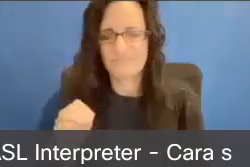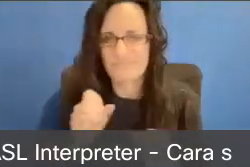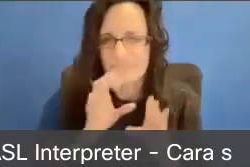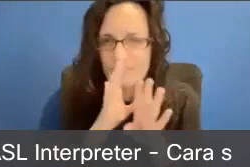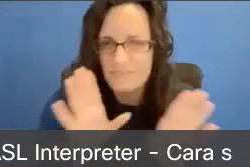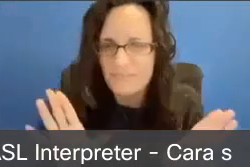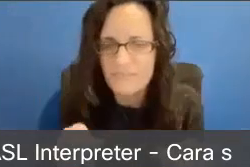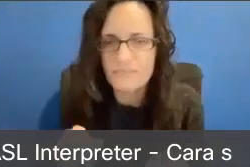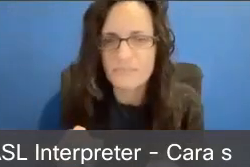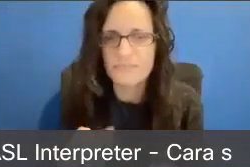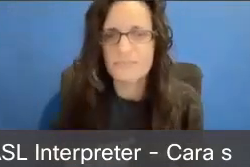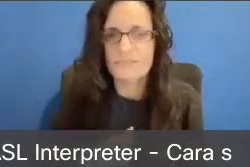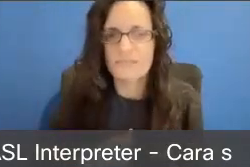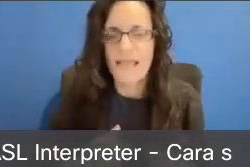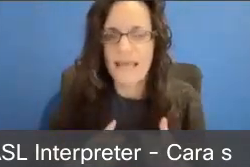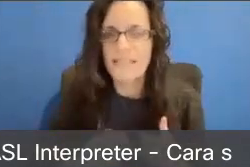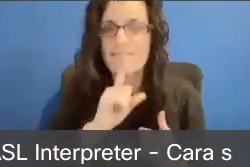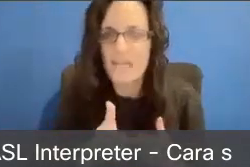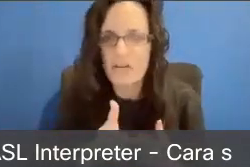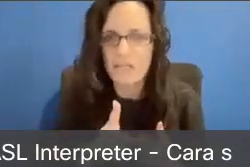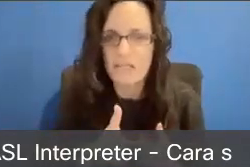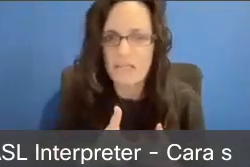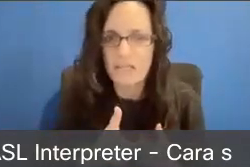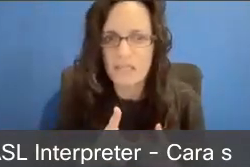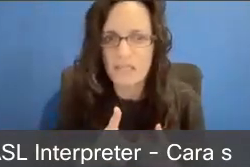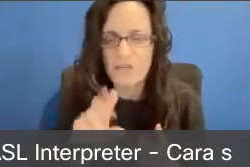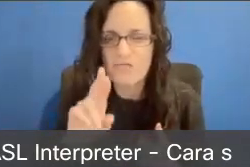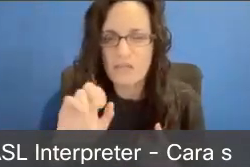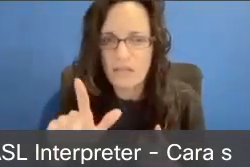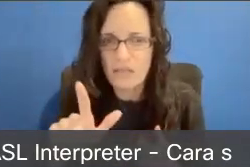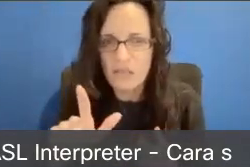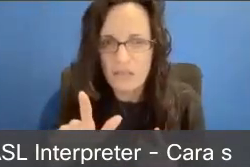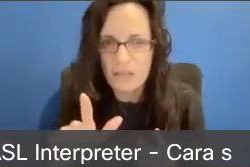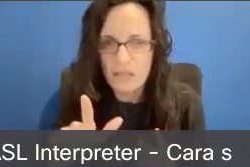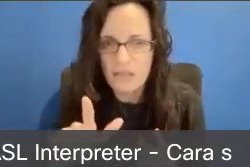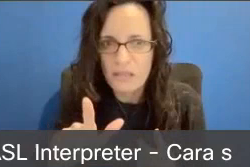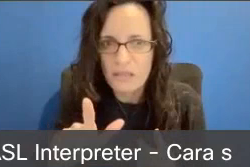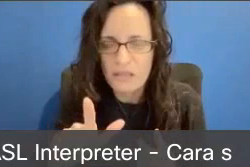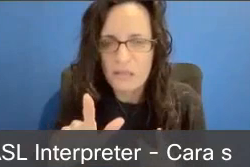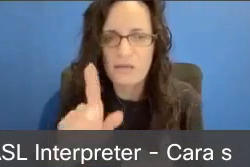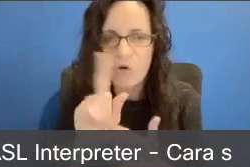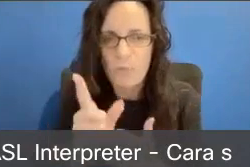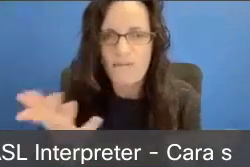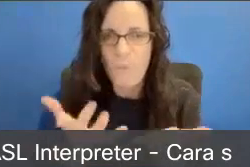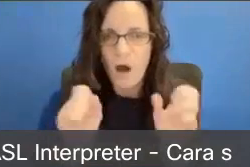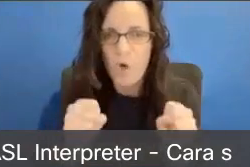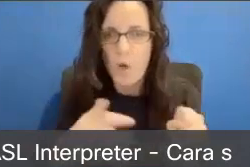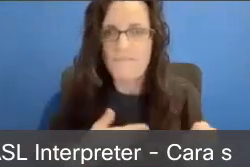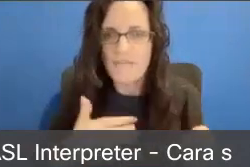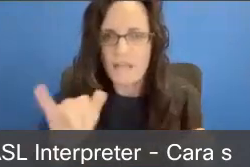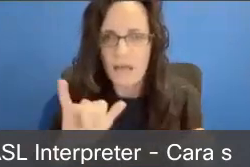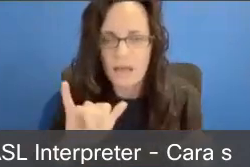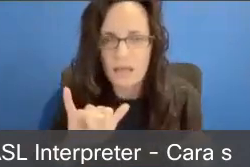I had this very real, vivid memory still, but a very real moment of what it would feel like.